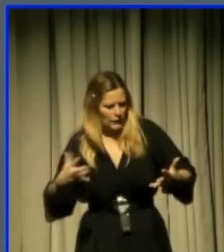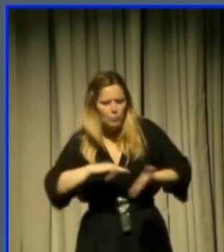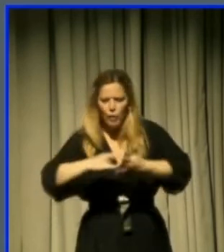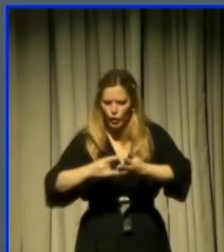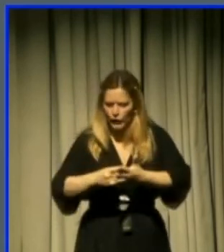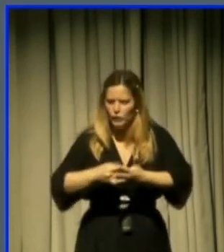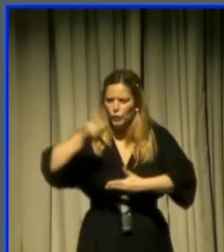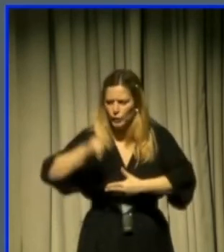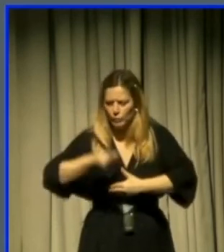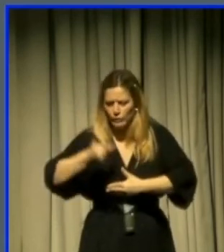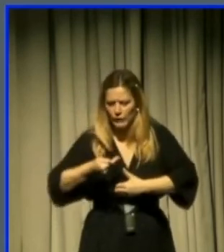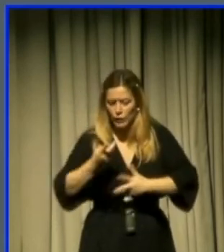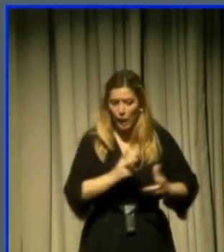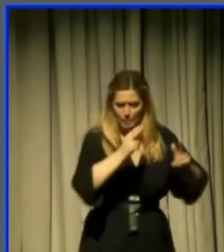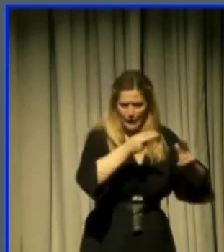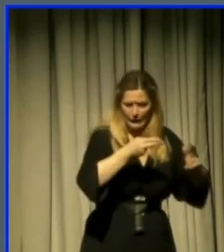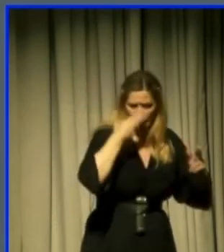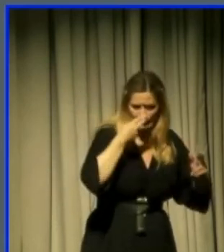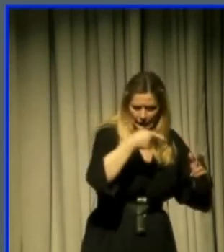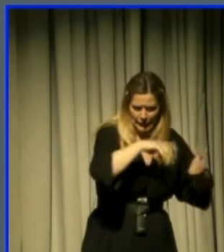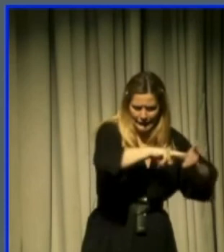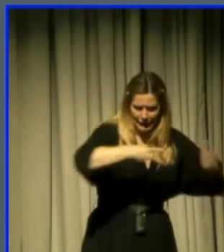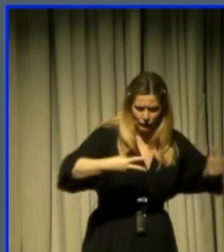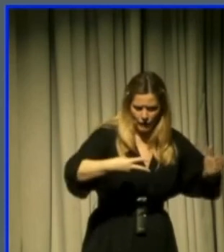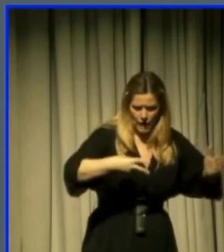choice. So it's really helping finding